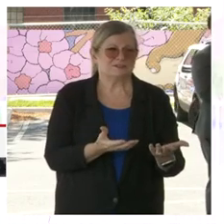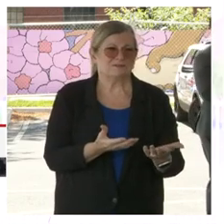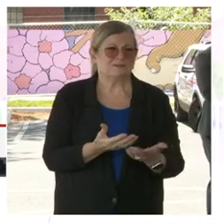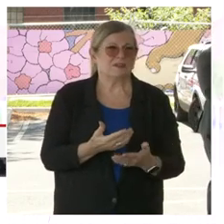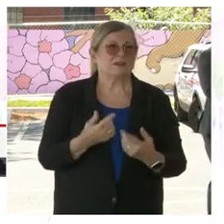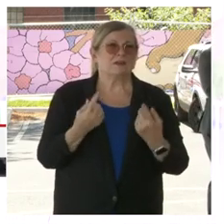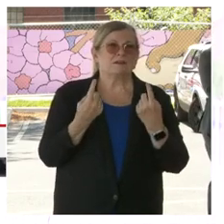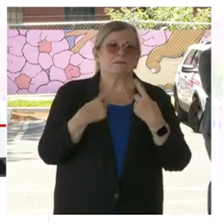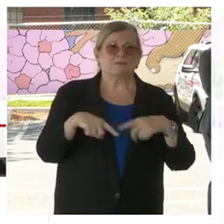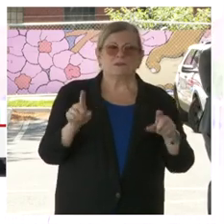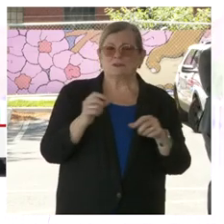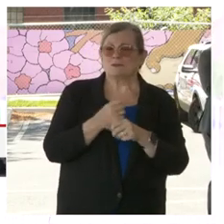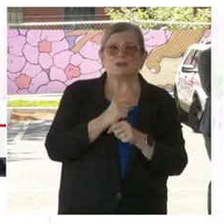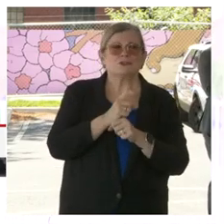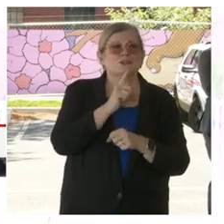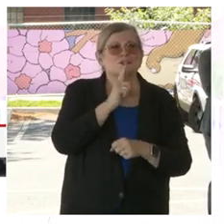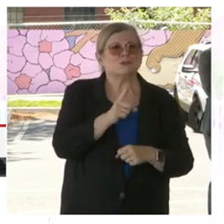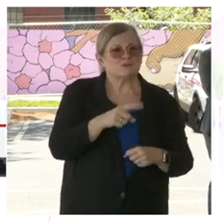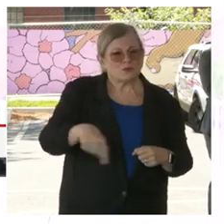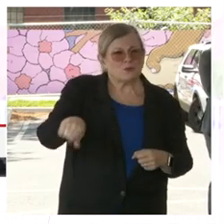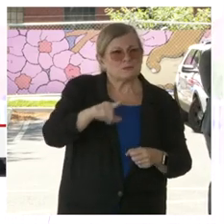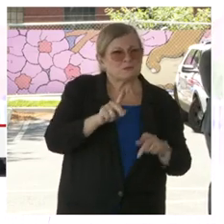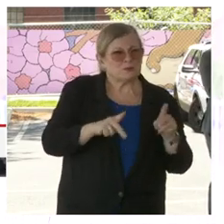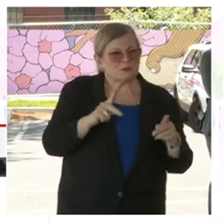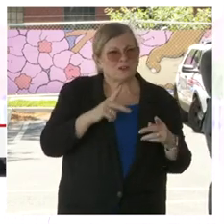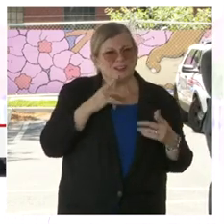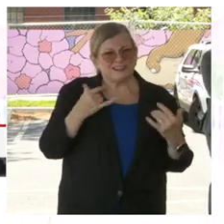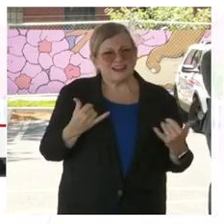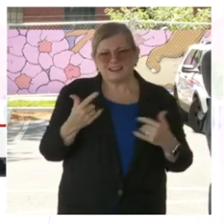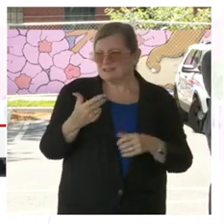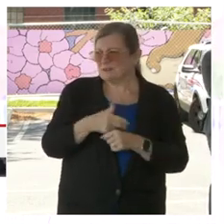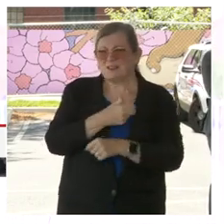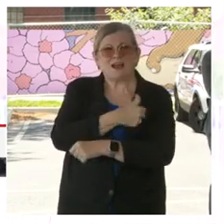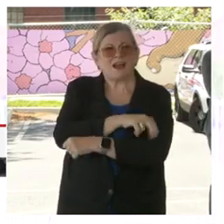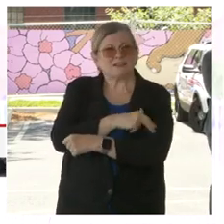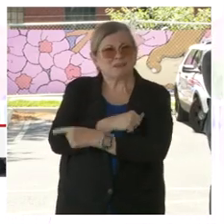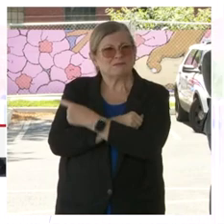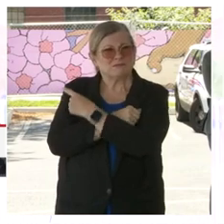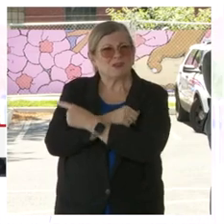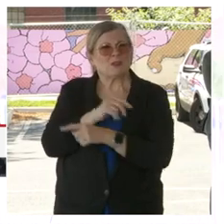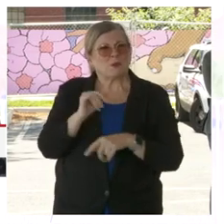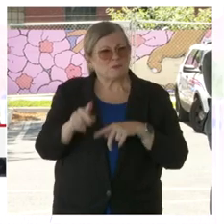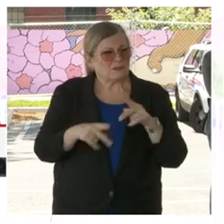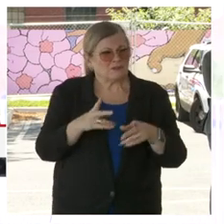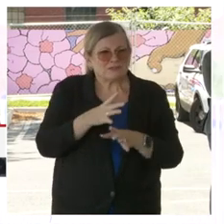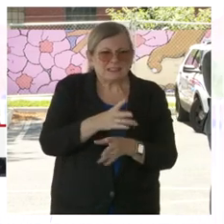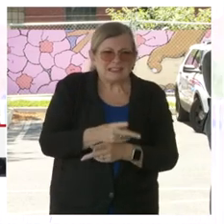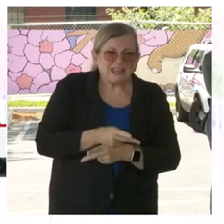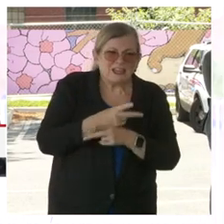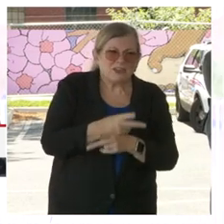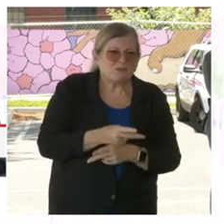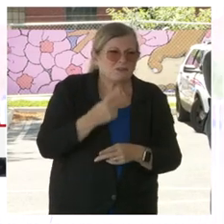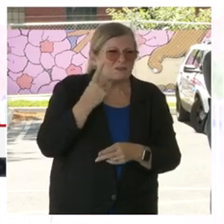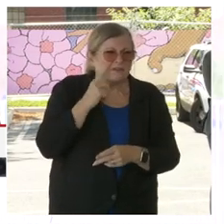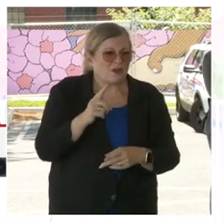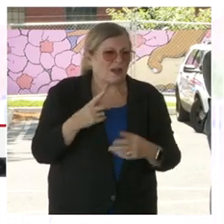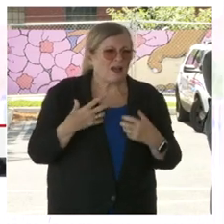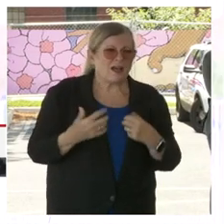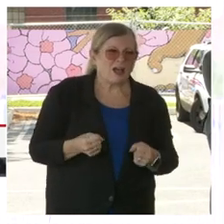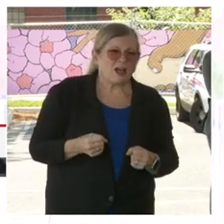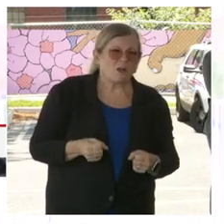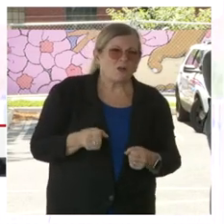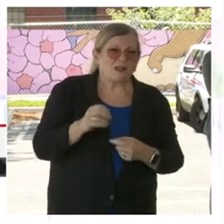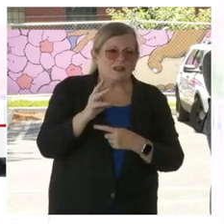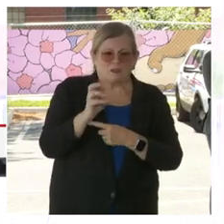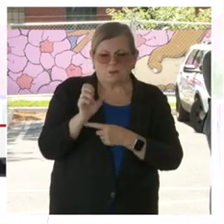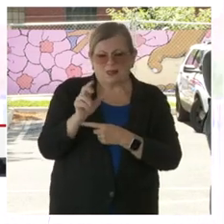who sought or were committed to care here when it was a hospital. We turn to their history for a grounding in health and wellness in conjunction with the new Cedar